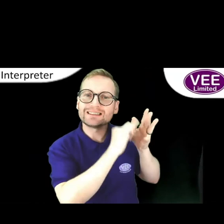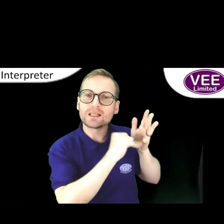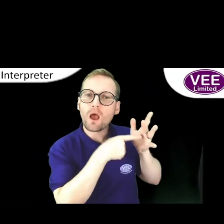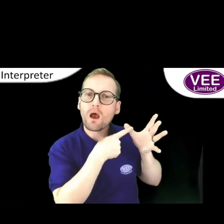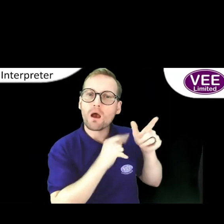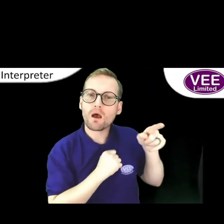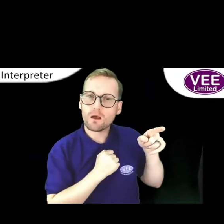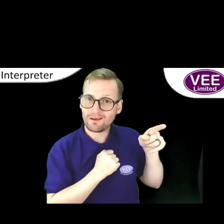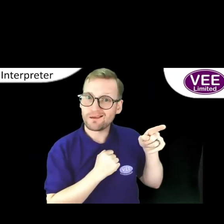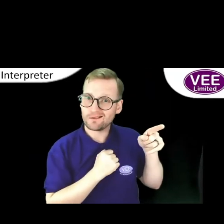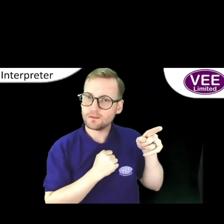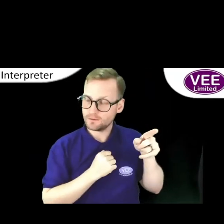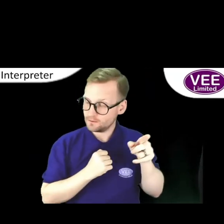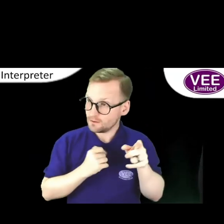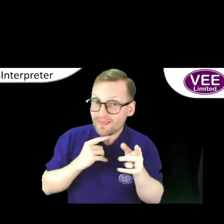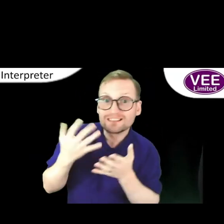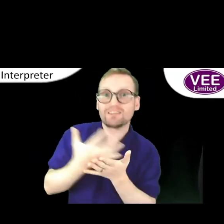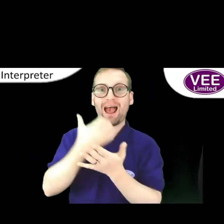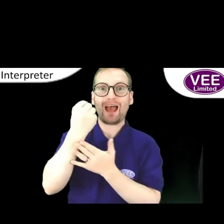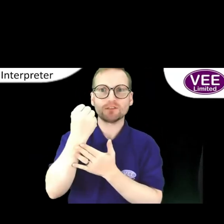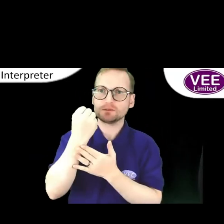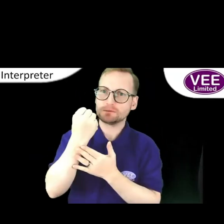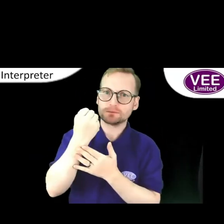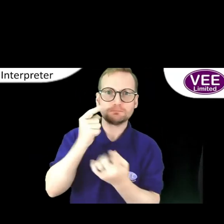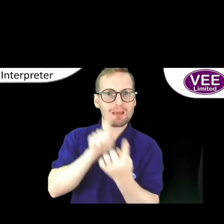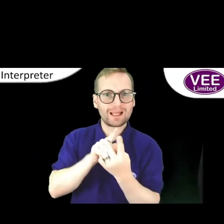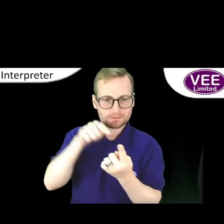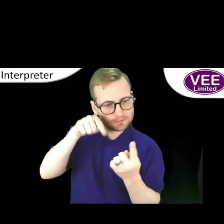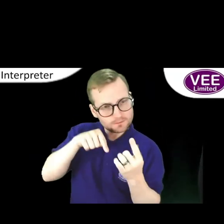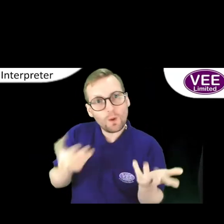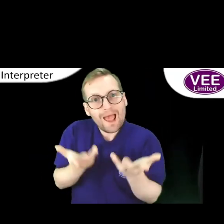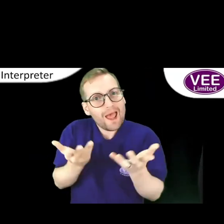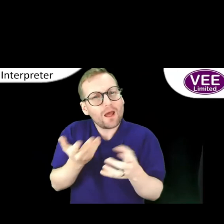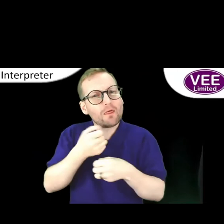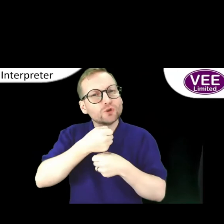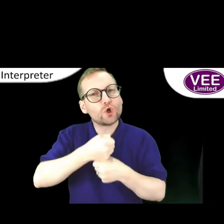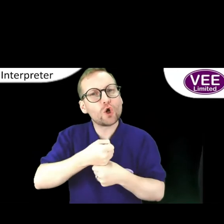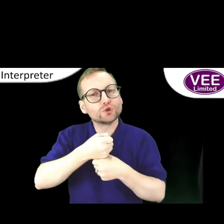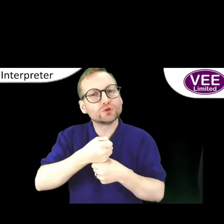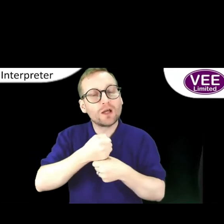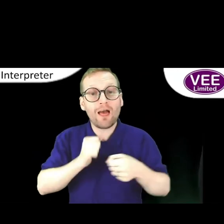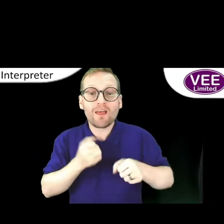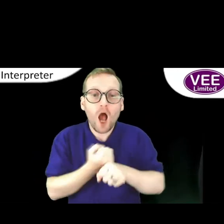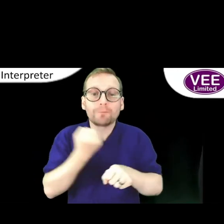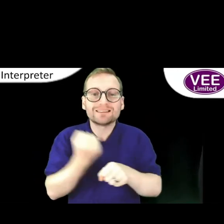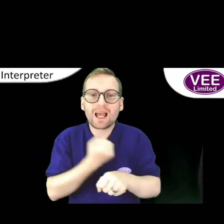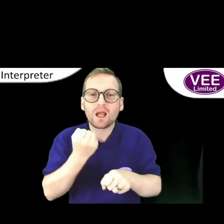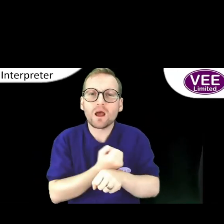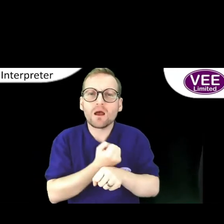Moved by the plight of survivors whom he met in his church, the island's carpenter, Francesco